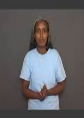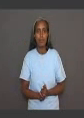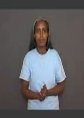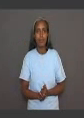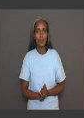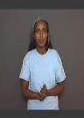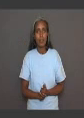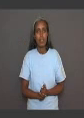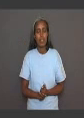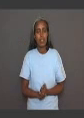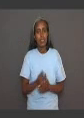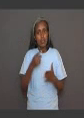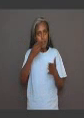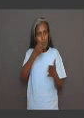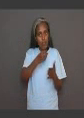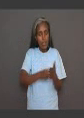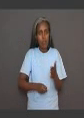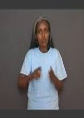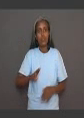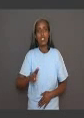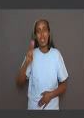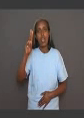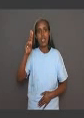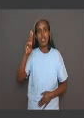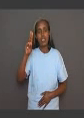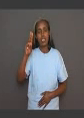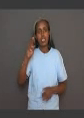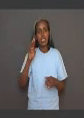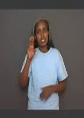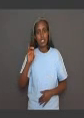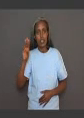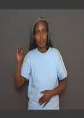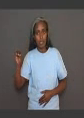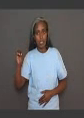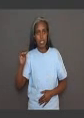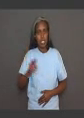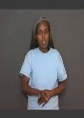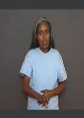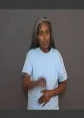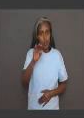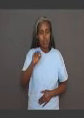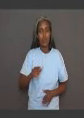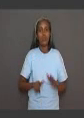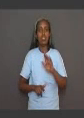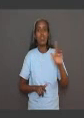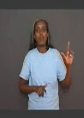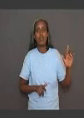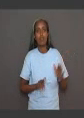The data values are the heights in centimeters found on the left.